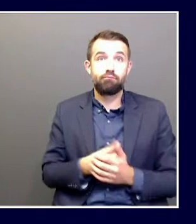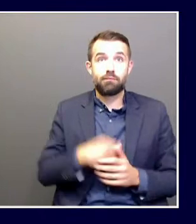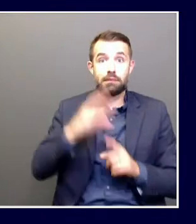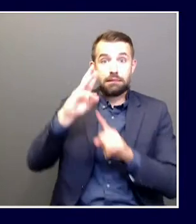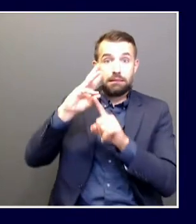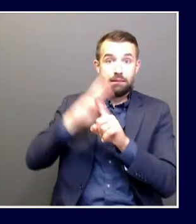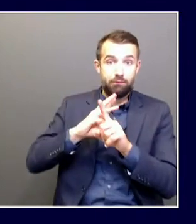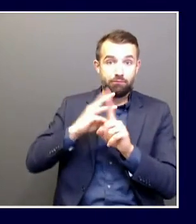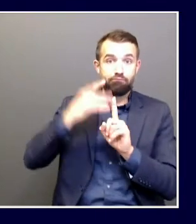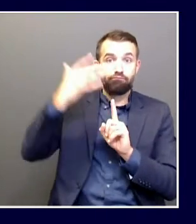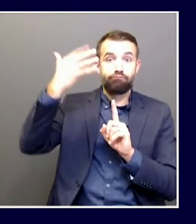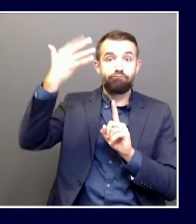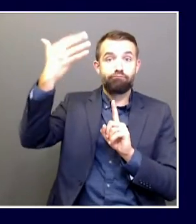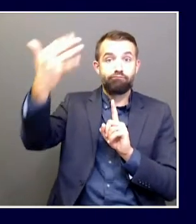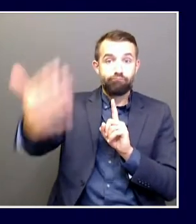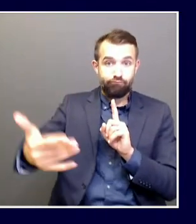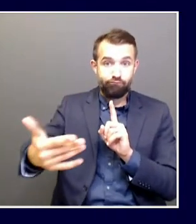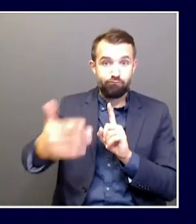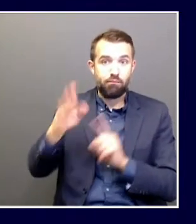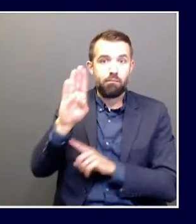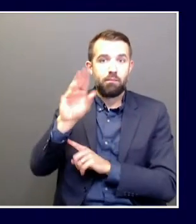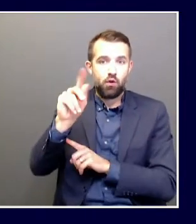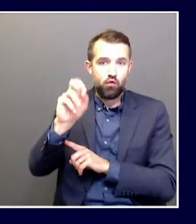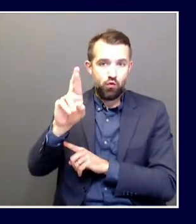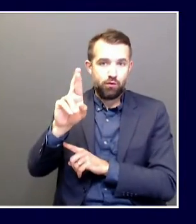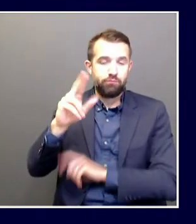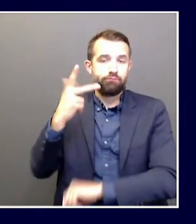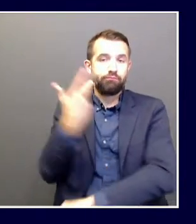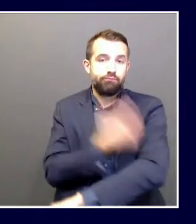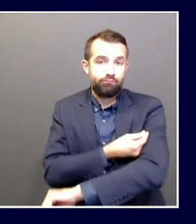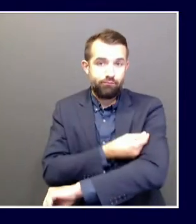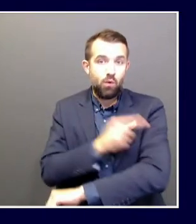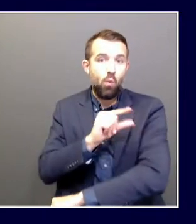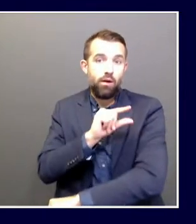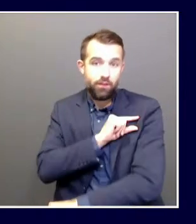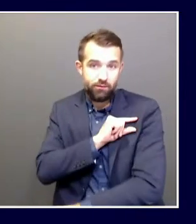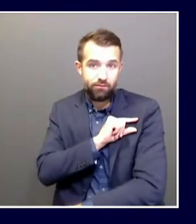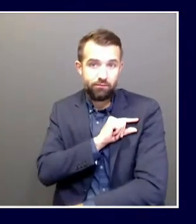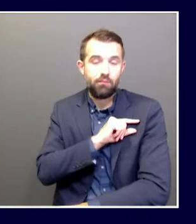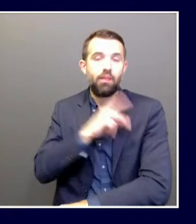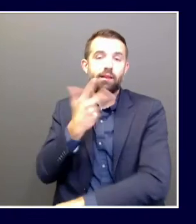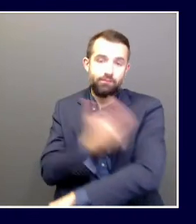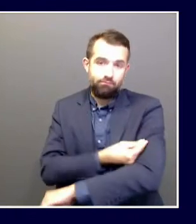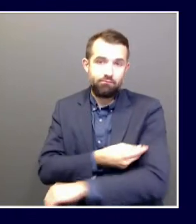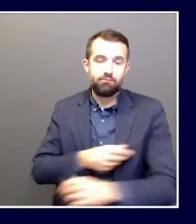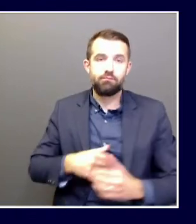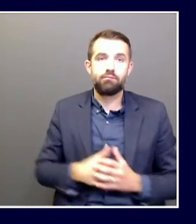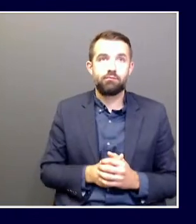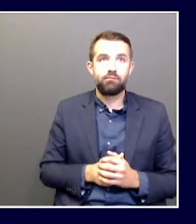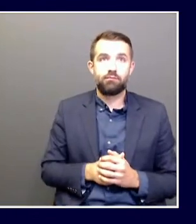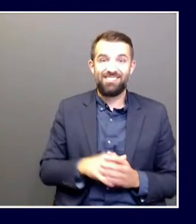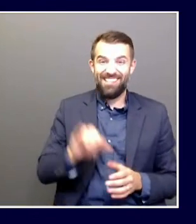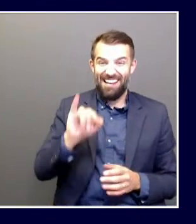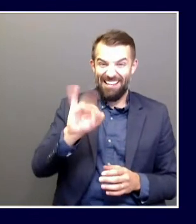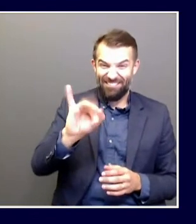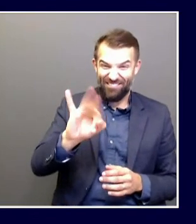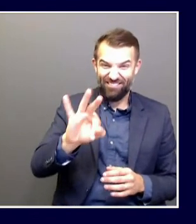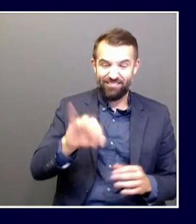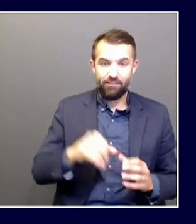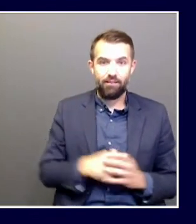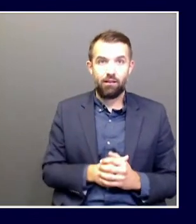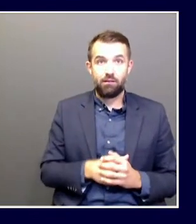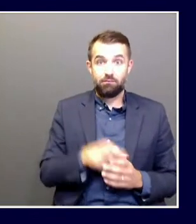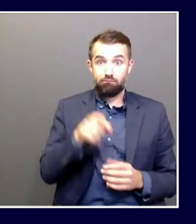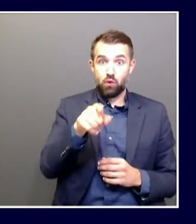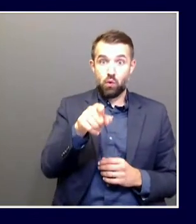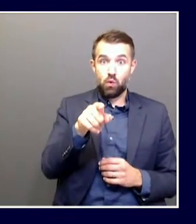one important caveat, which is if you are actively recovering from COVID, if you're within that 10 days of your 6 month shot, you shouldn't be going